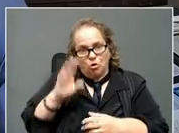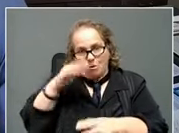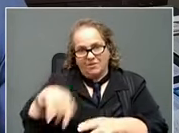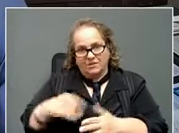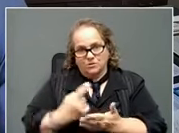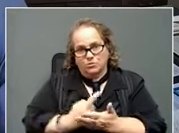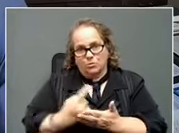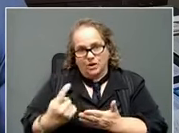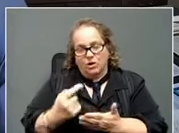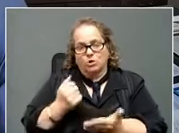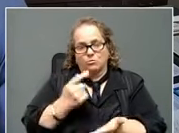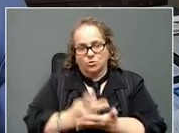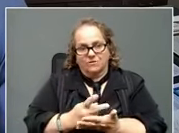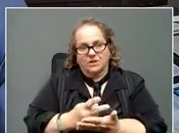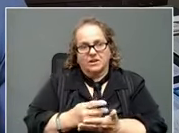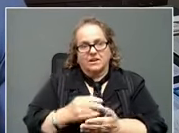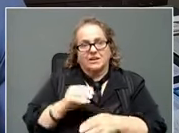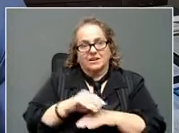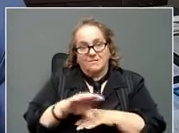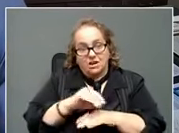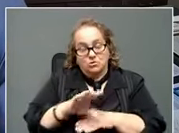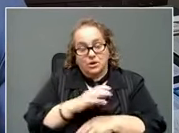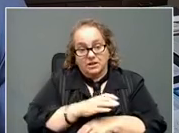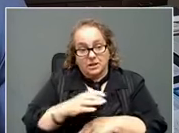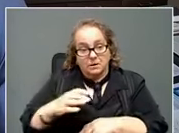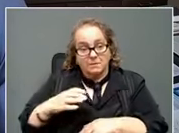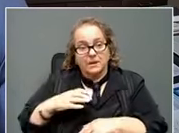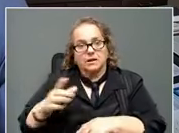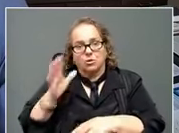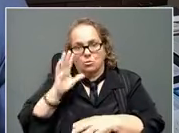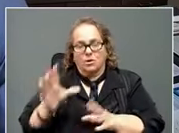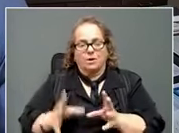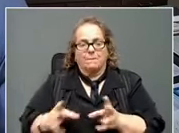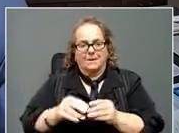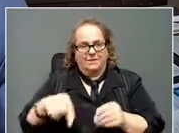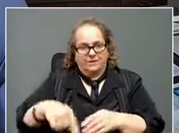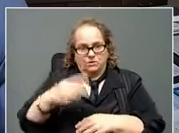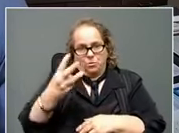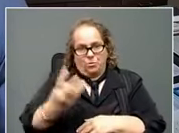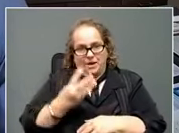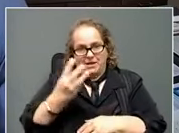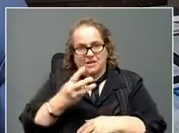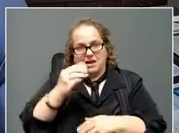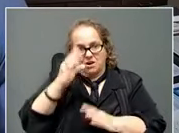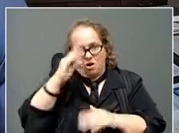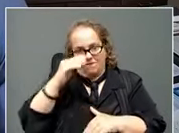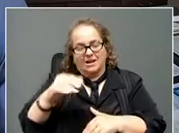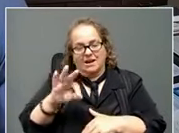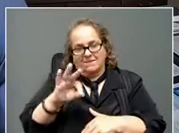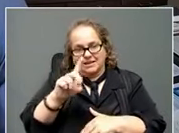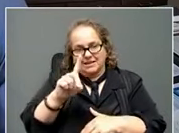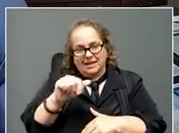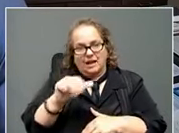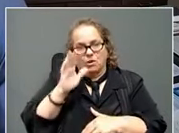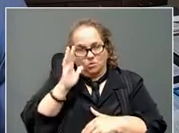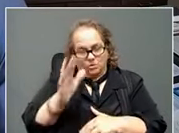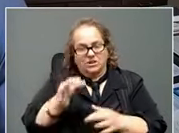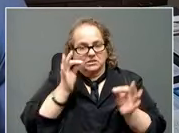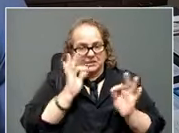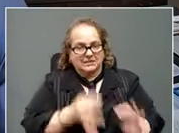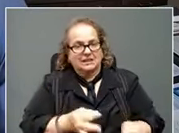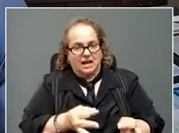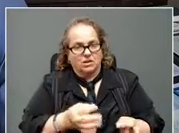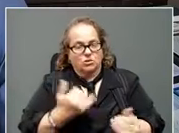approved. The Advisory Committee on Immunization Practices will meet this Wednesday. And hopefully the FDA will have rendered its decision today or